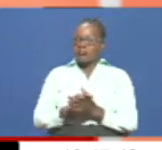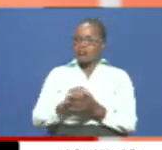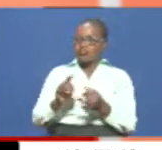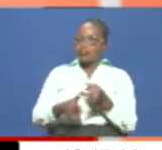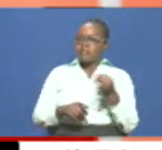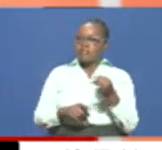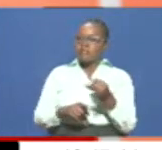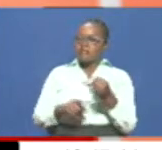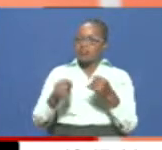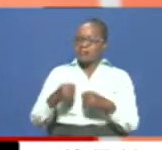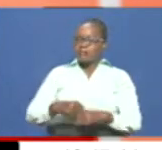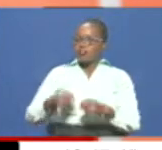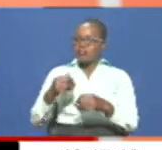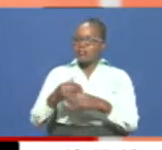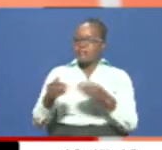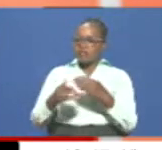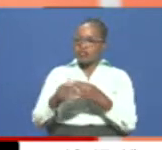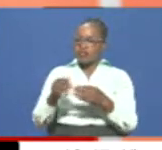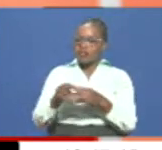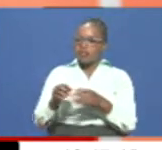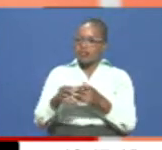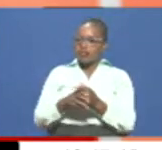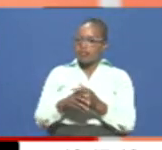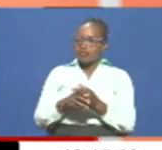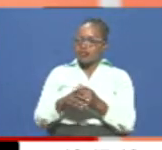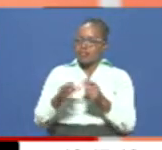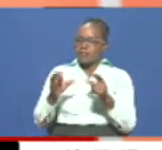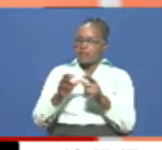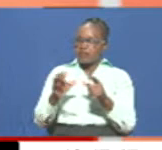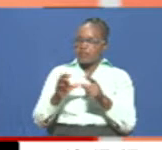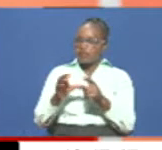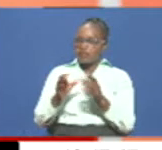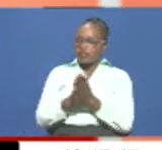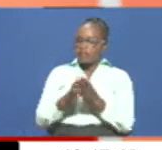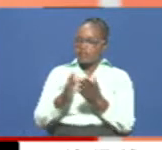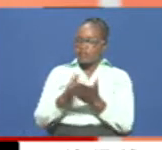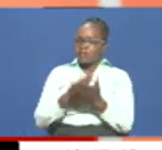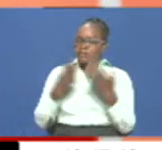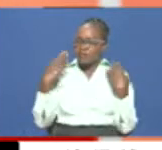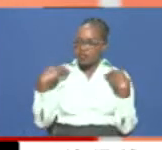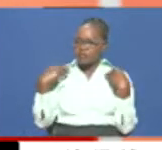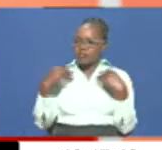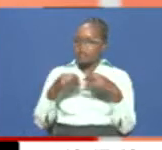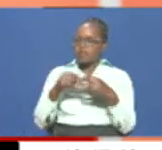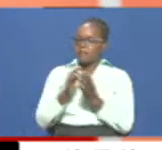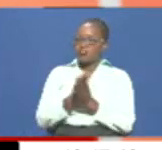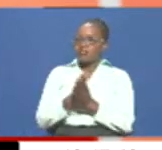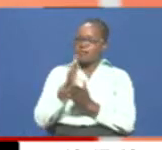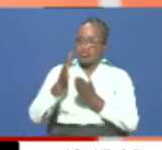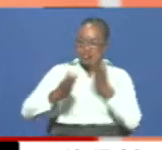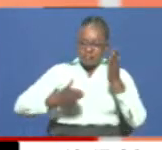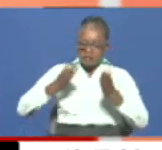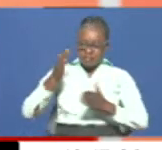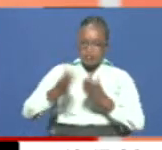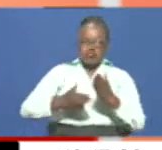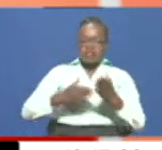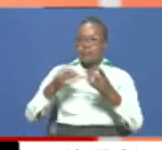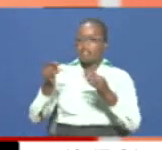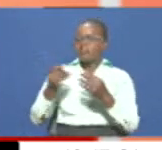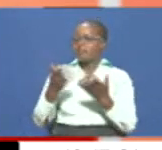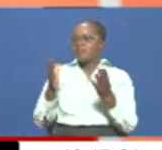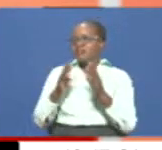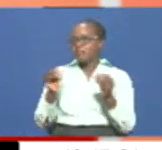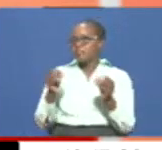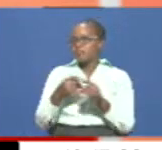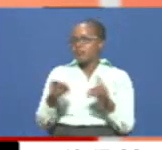of capacity, is coaches. We are saying, yes, there are some sports which will not get an athlete to the big events like mm-hmm. Olympics, but we